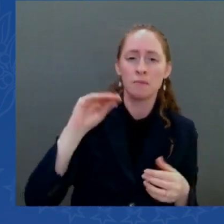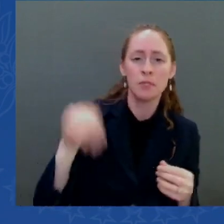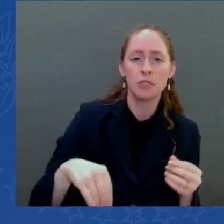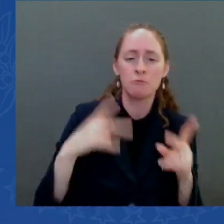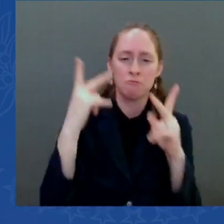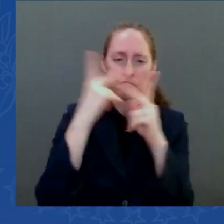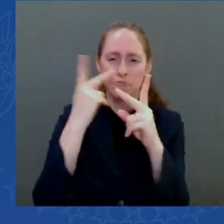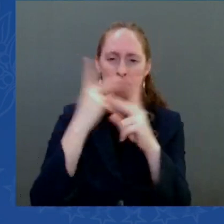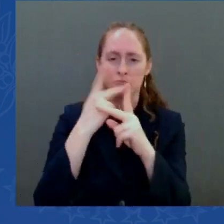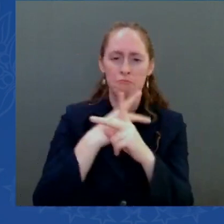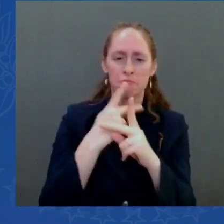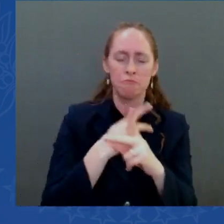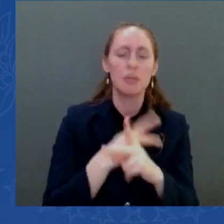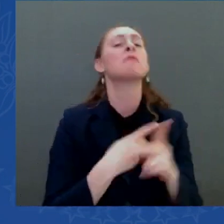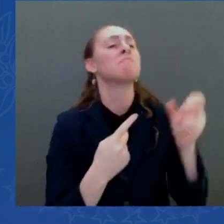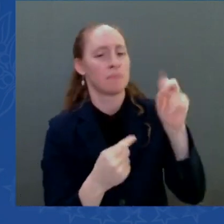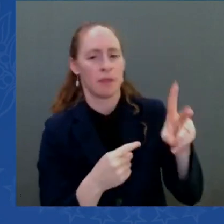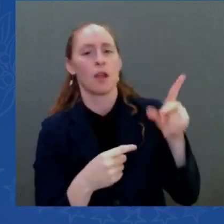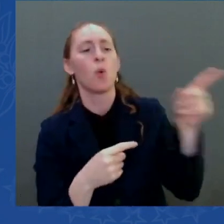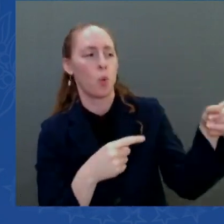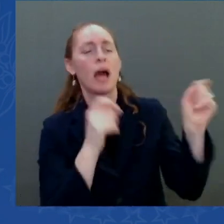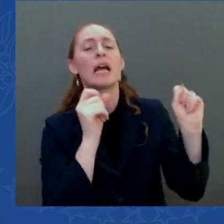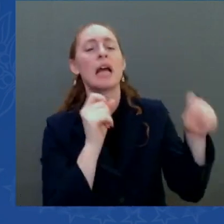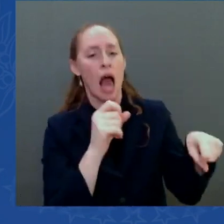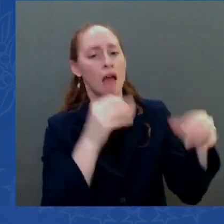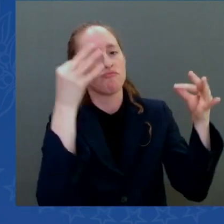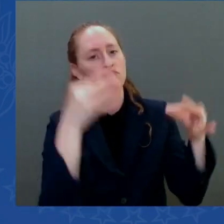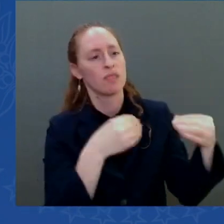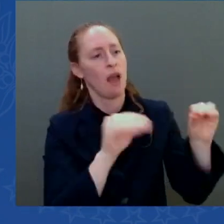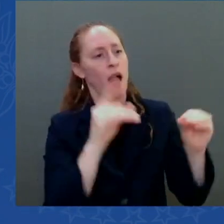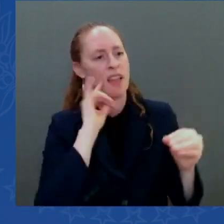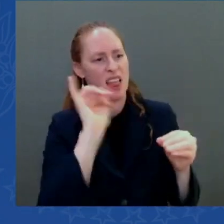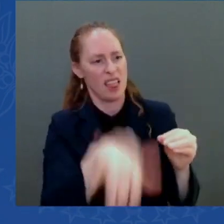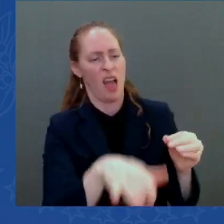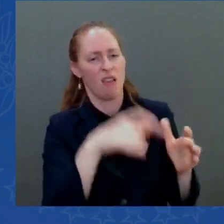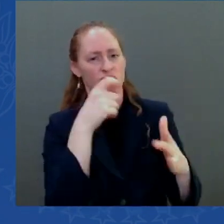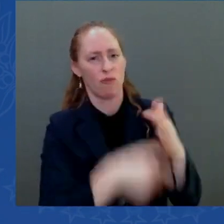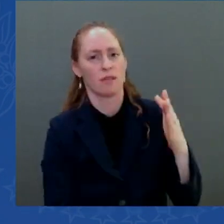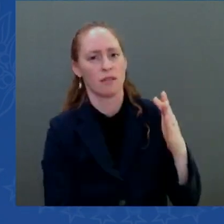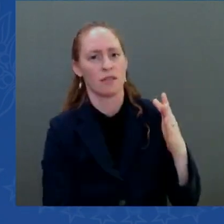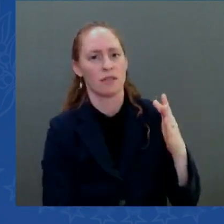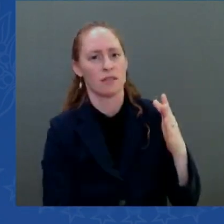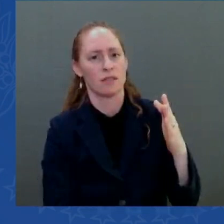Unless you invest more to improve the drug and show you put more into it. Otherwise, it can't go above the